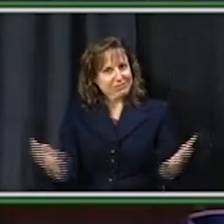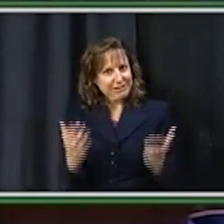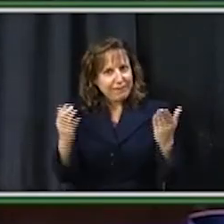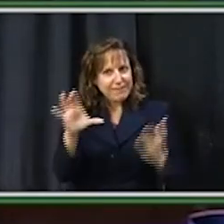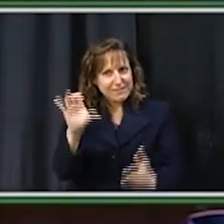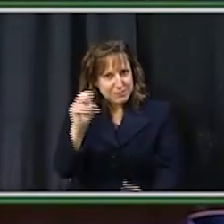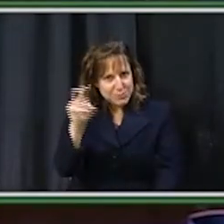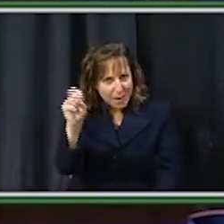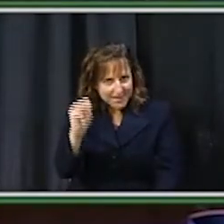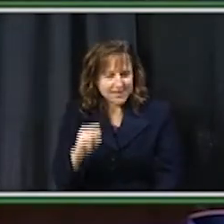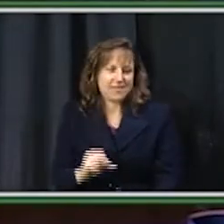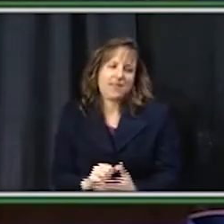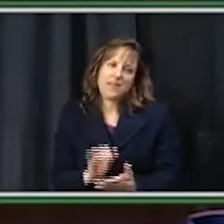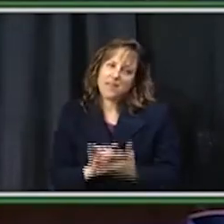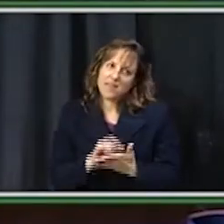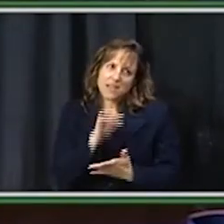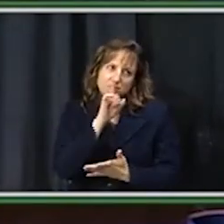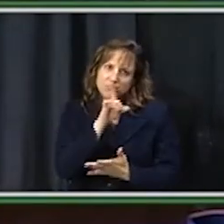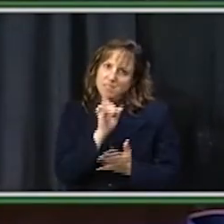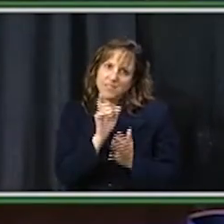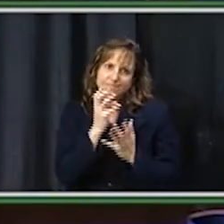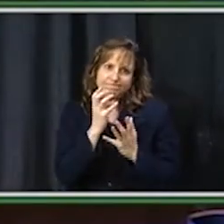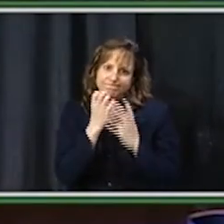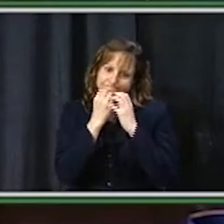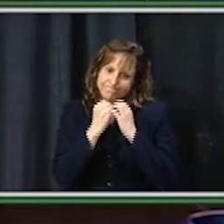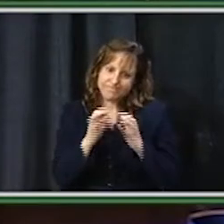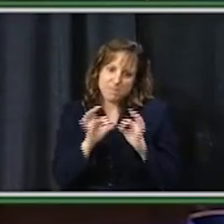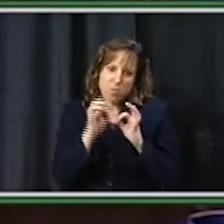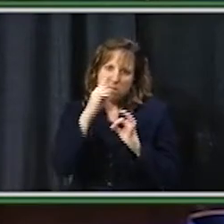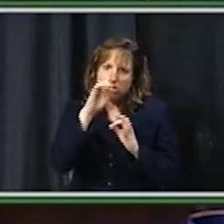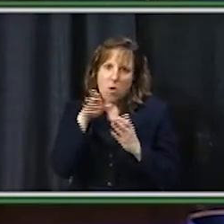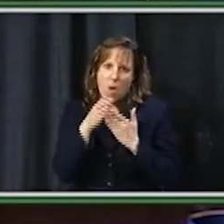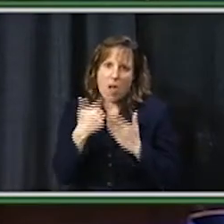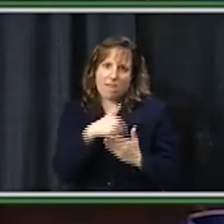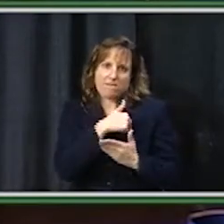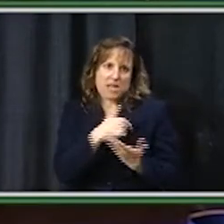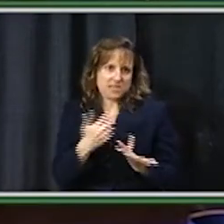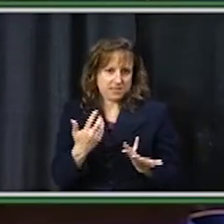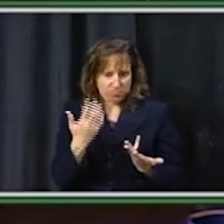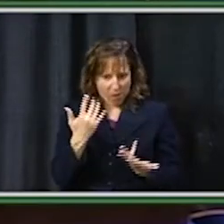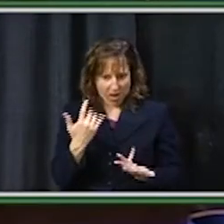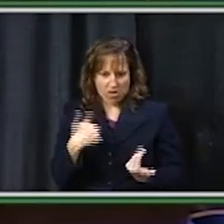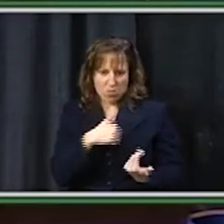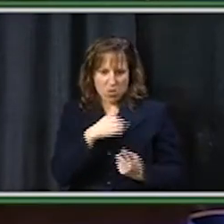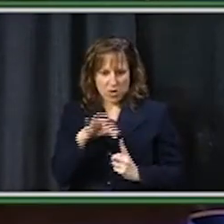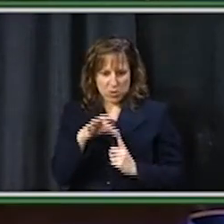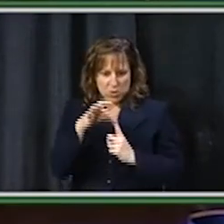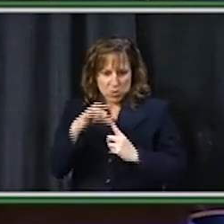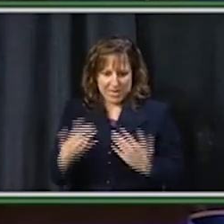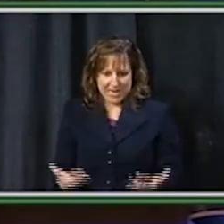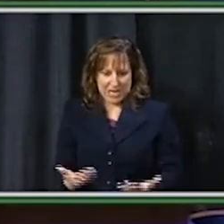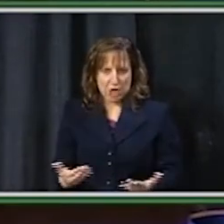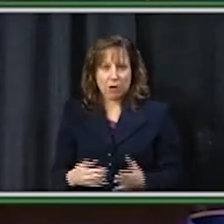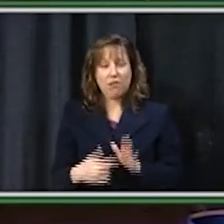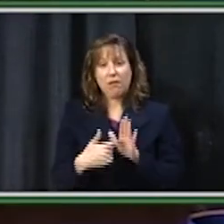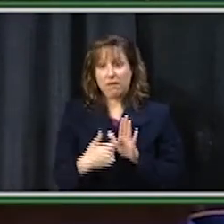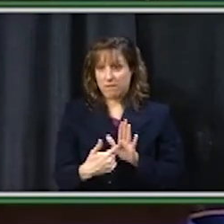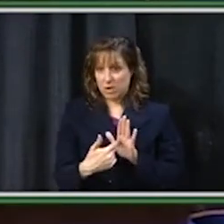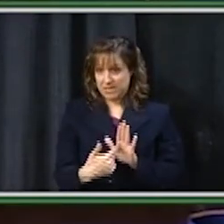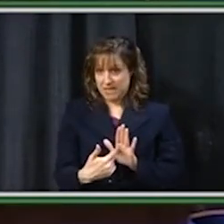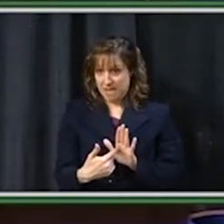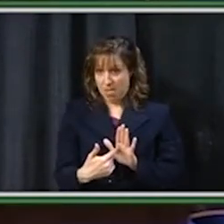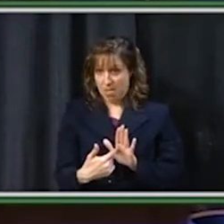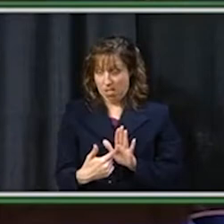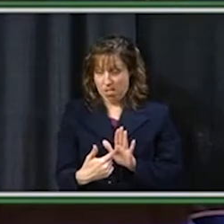means a great deal to everyone here because we are unique in what we do. As a case in point, there's something